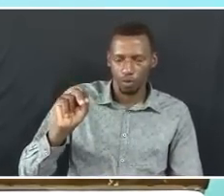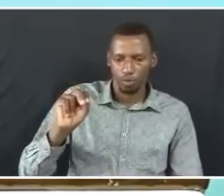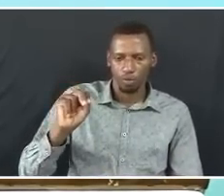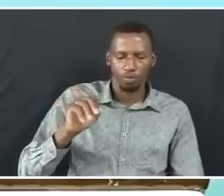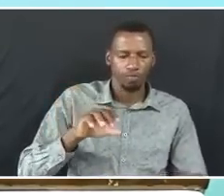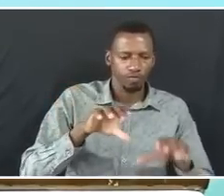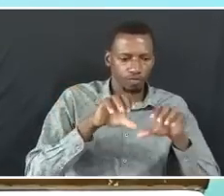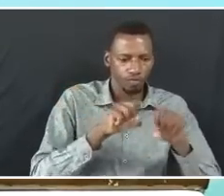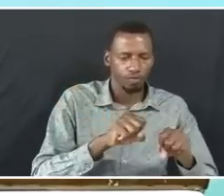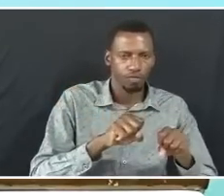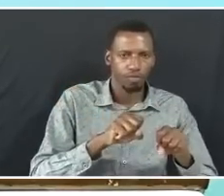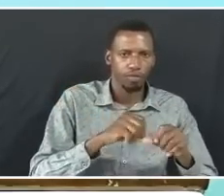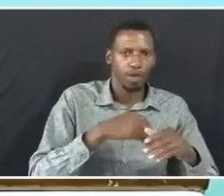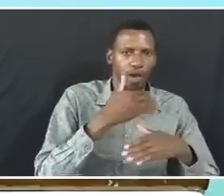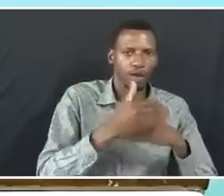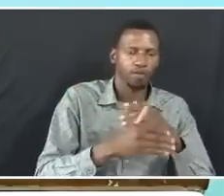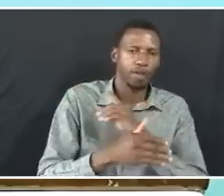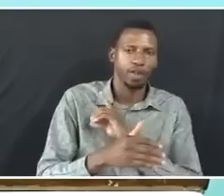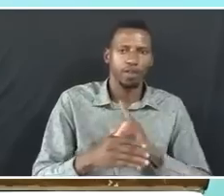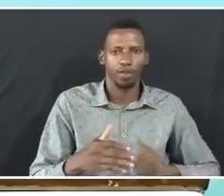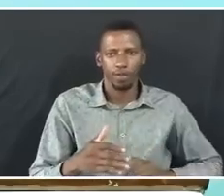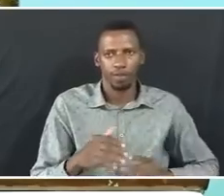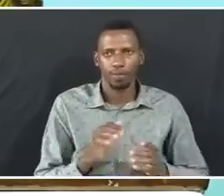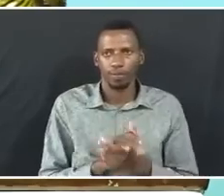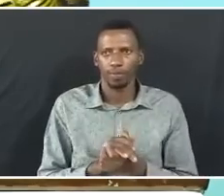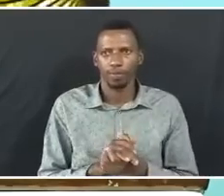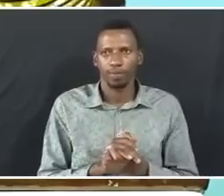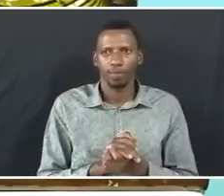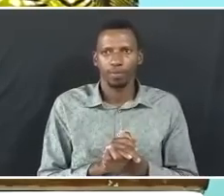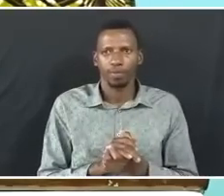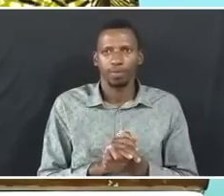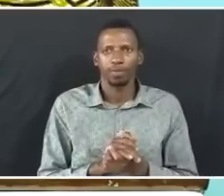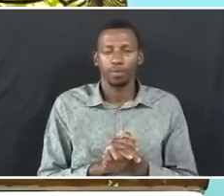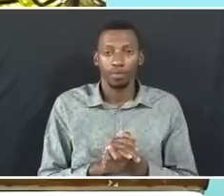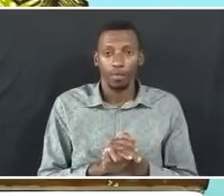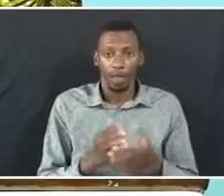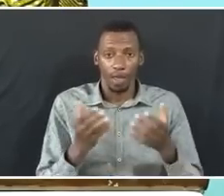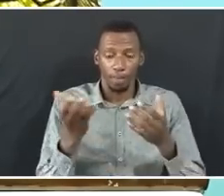In fact, Solomon upgraded to a Pro Max.